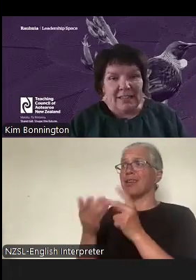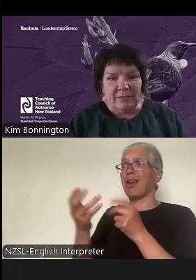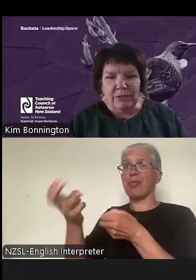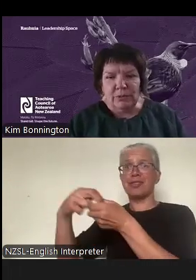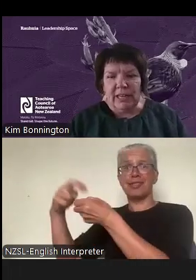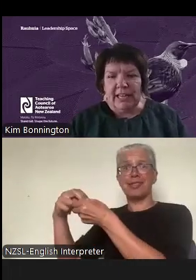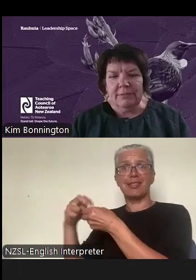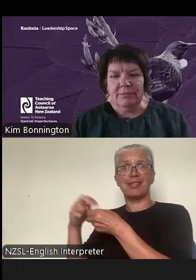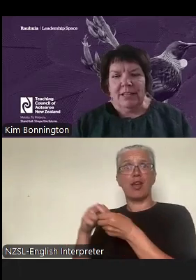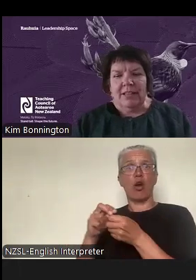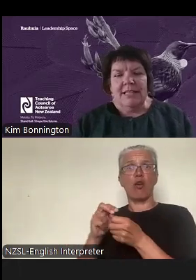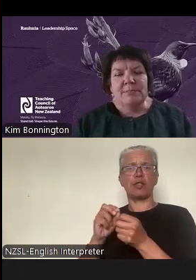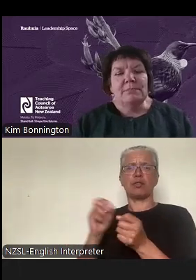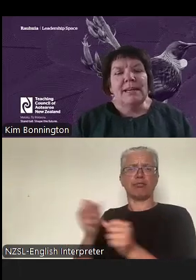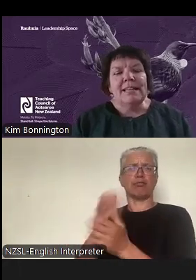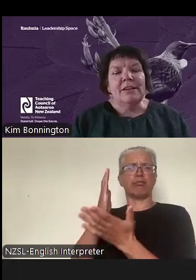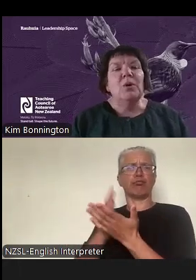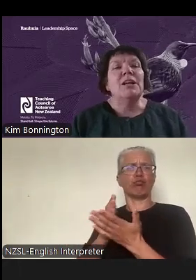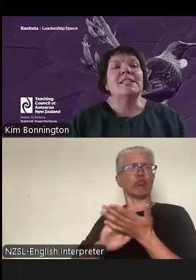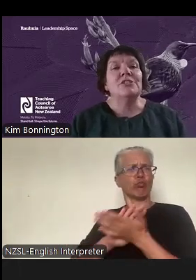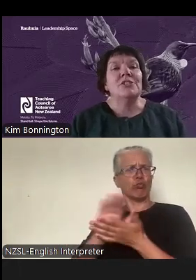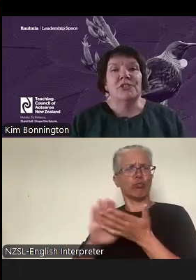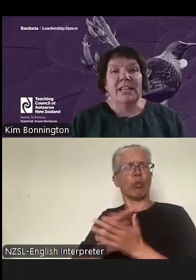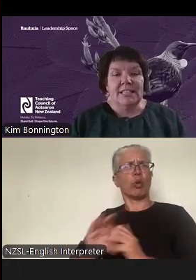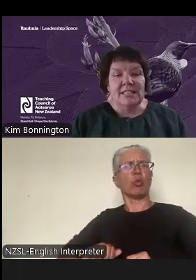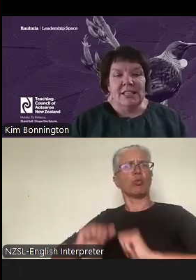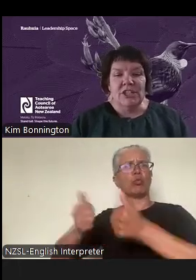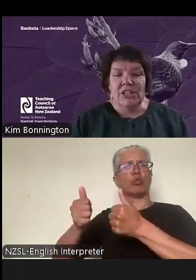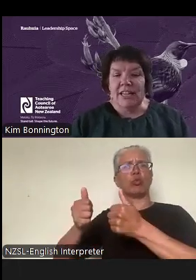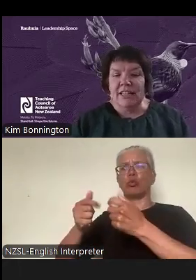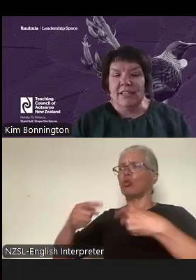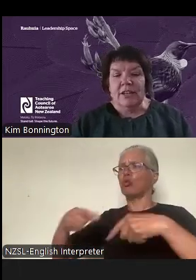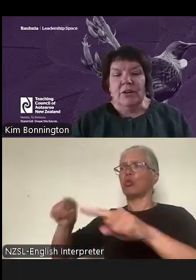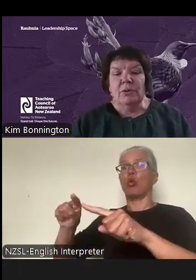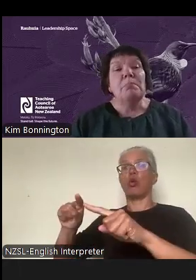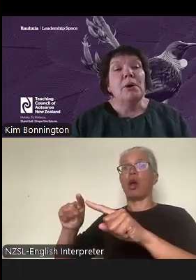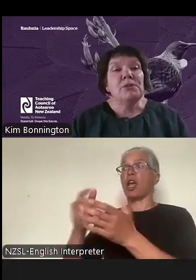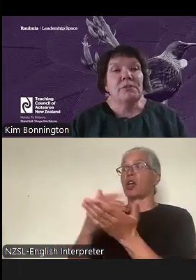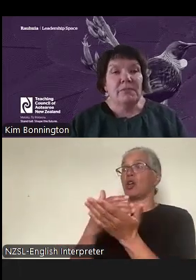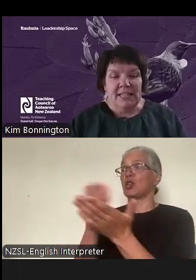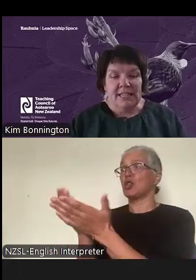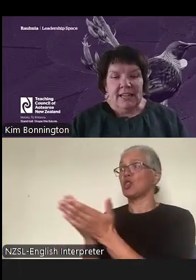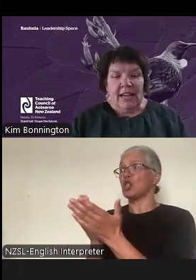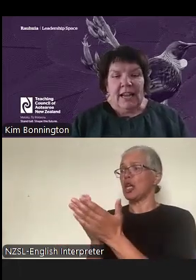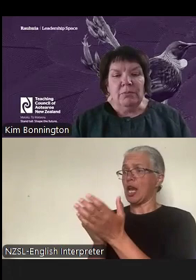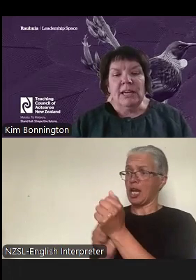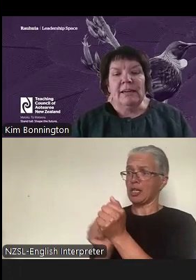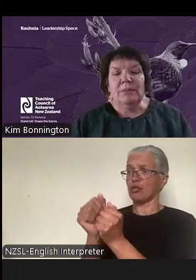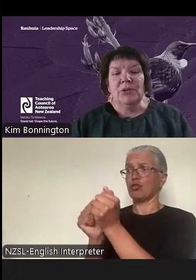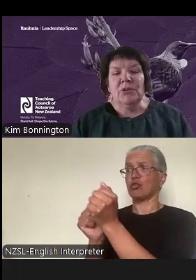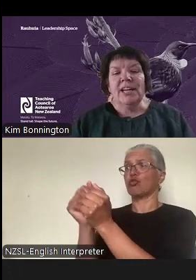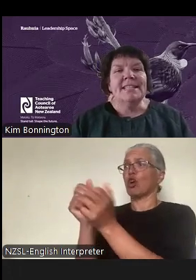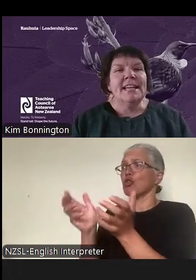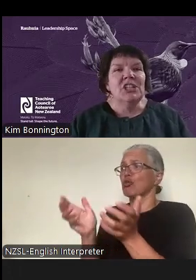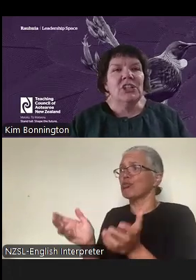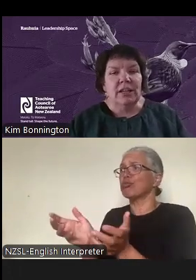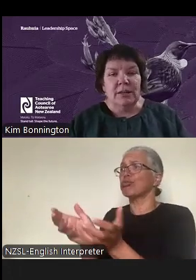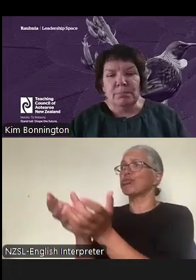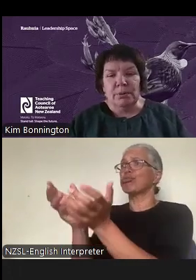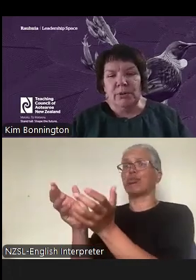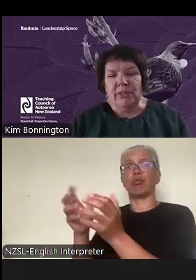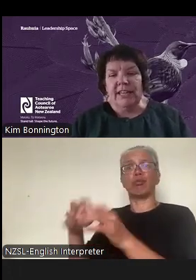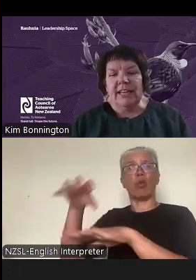a meaningful way. This will mean that what is constructed is shared, will motivate, and will keep the